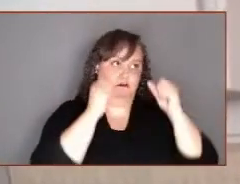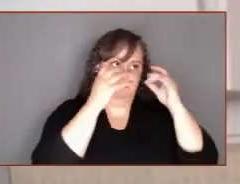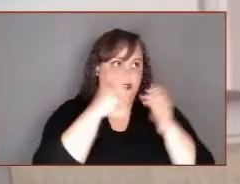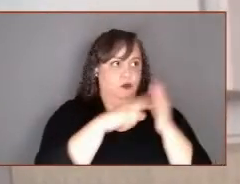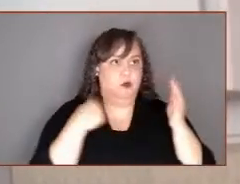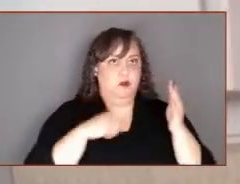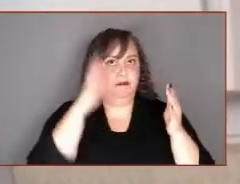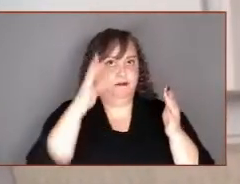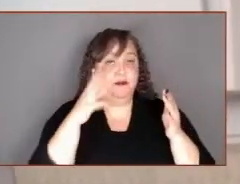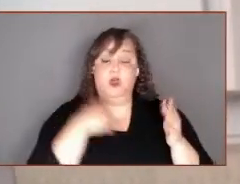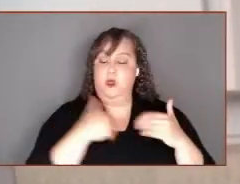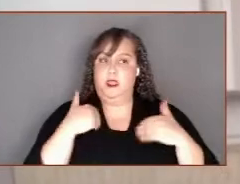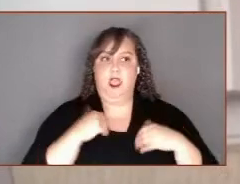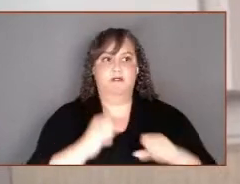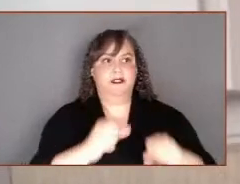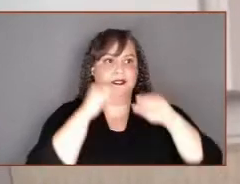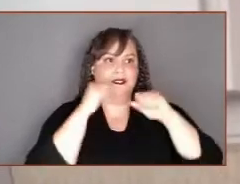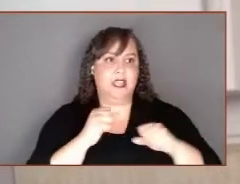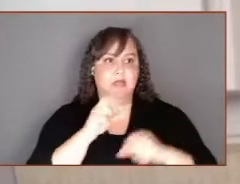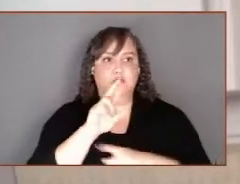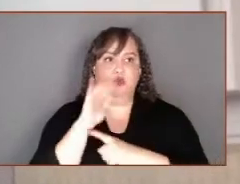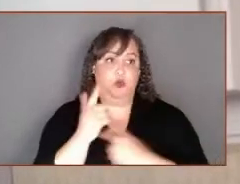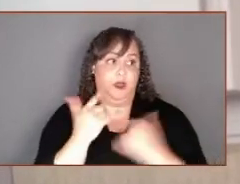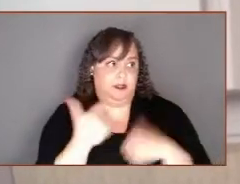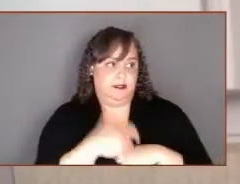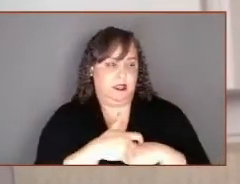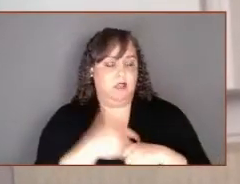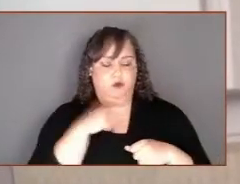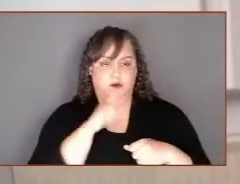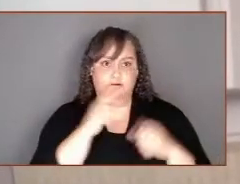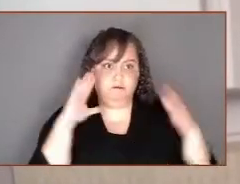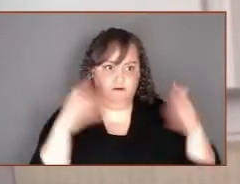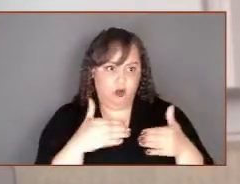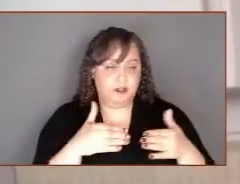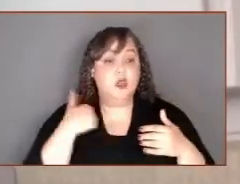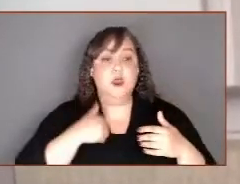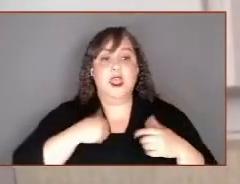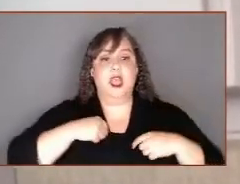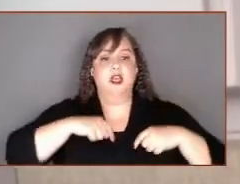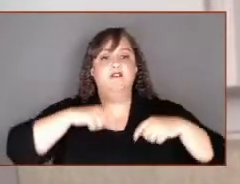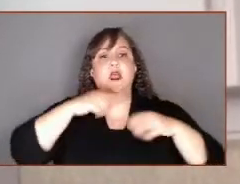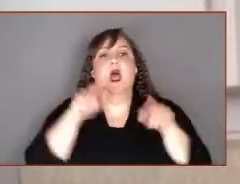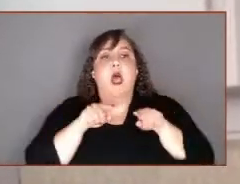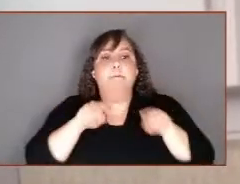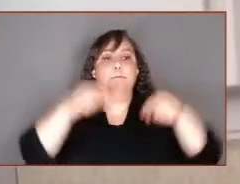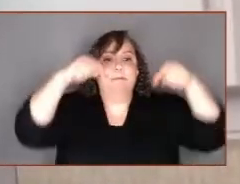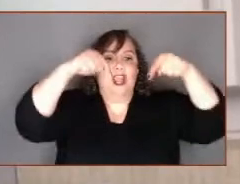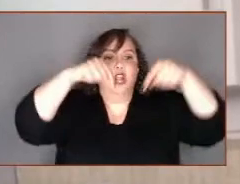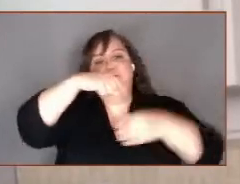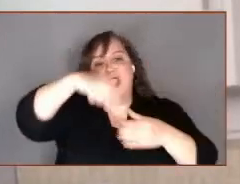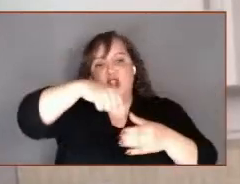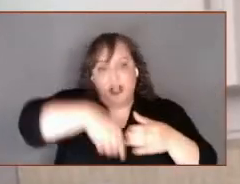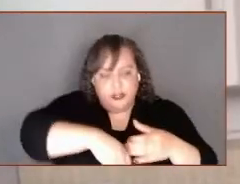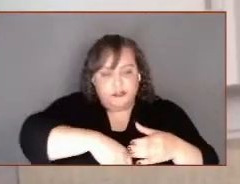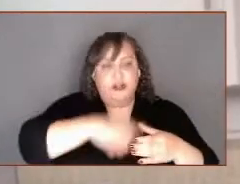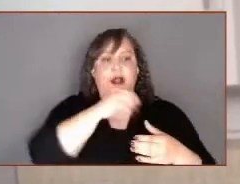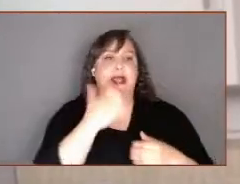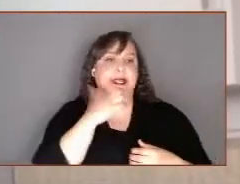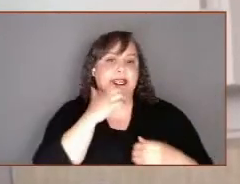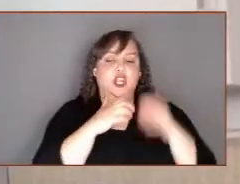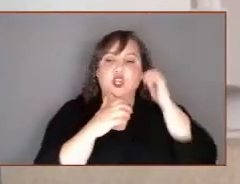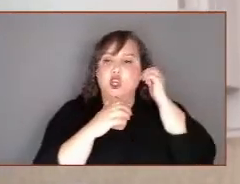time, and we focused on that a lot. So we've got a parallel drill and a heater as well. So first we drill a